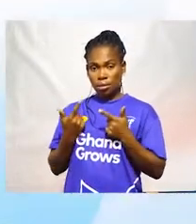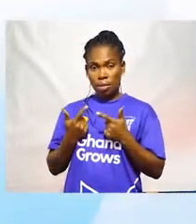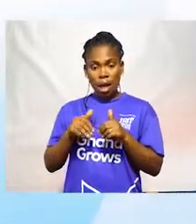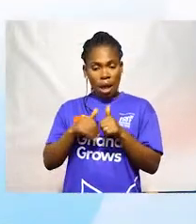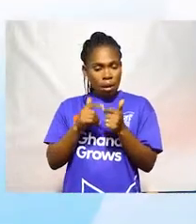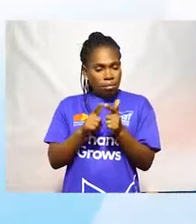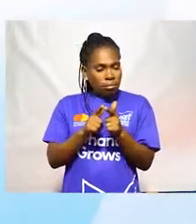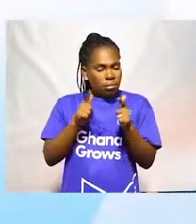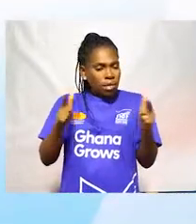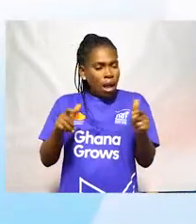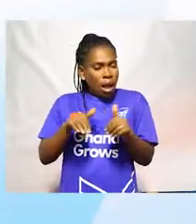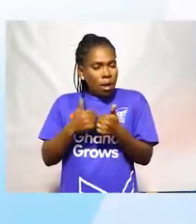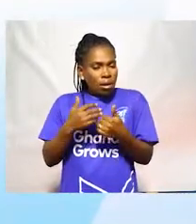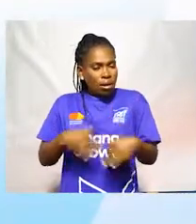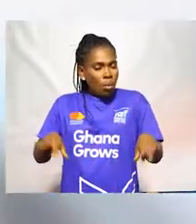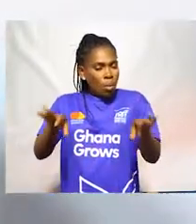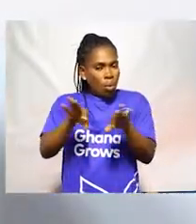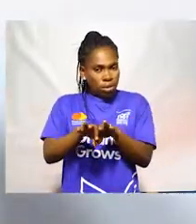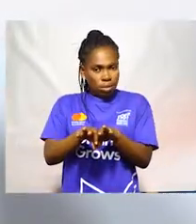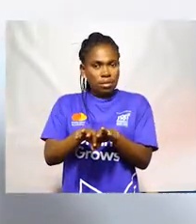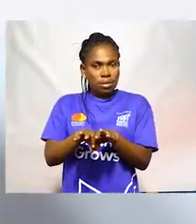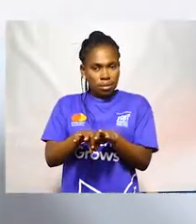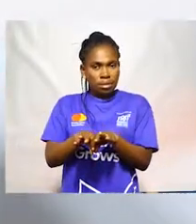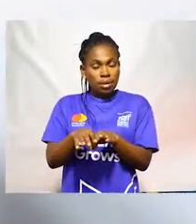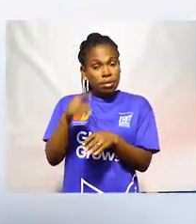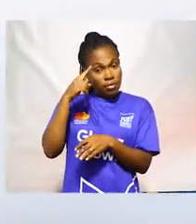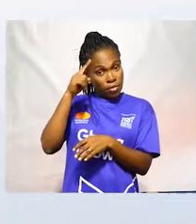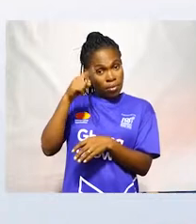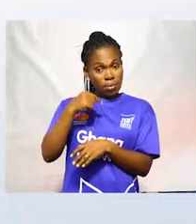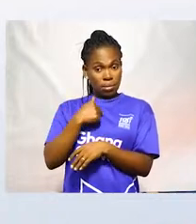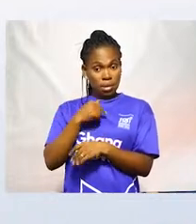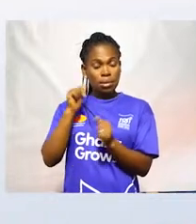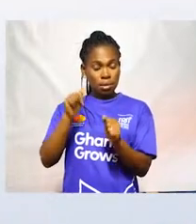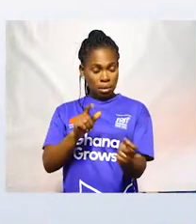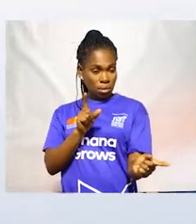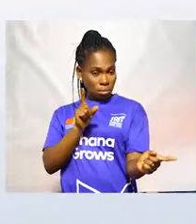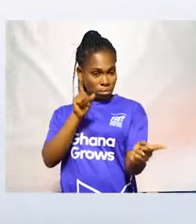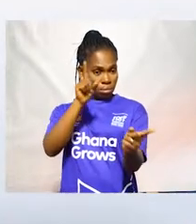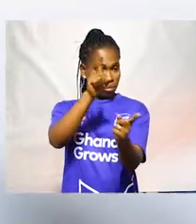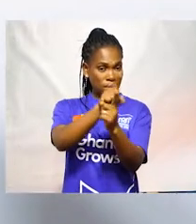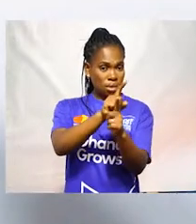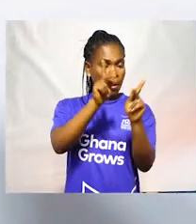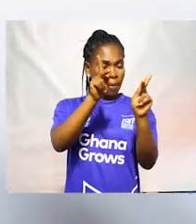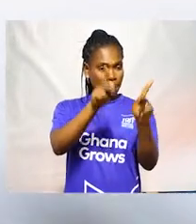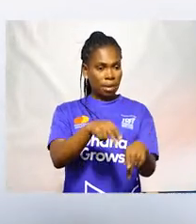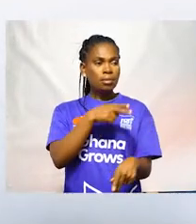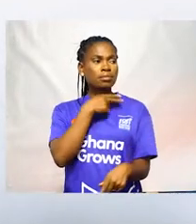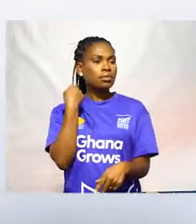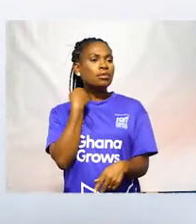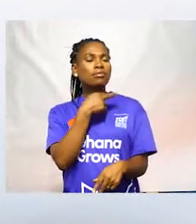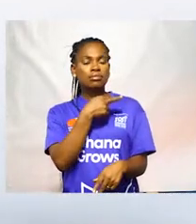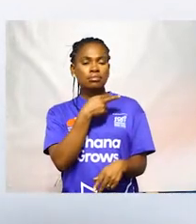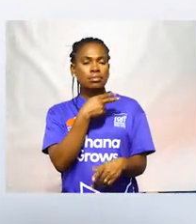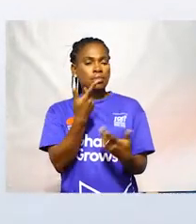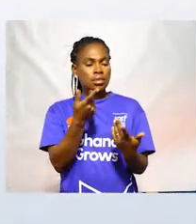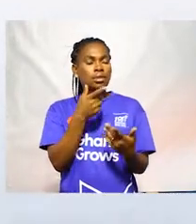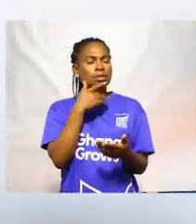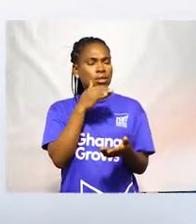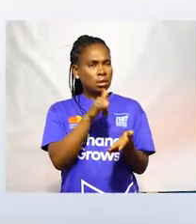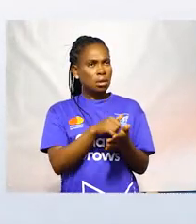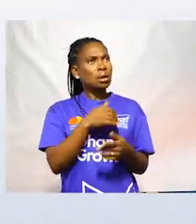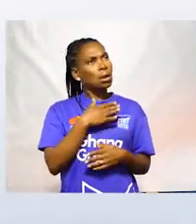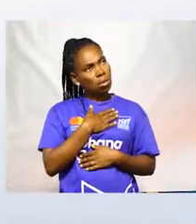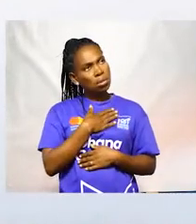big how is important? It's very important. For me, I can walk to somebody like Reverend Dr. Stephen Wengam and say,